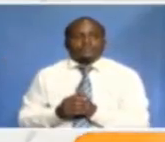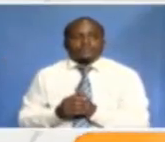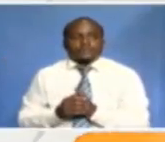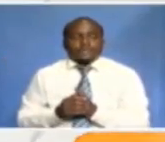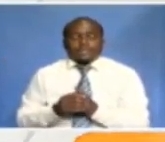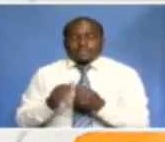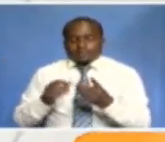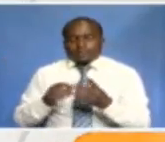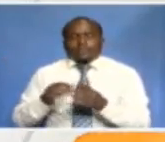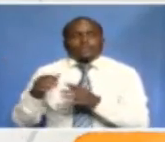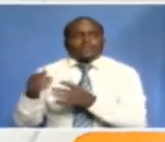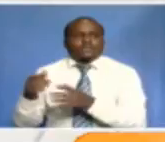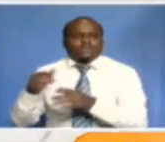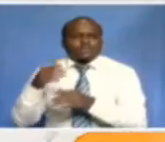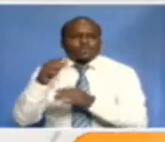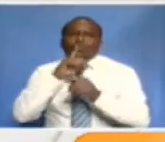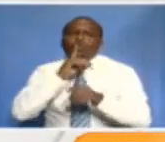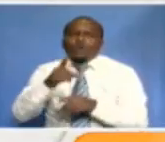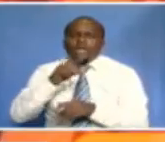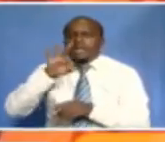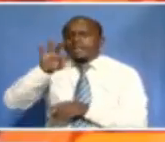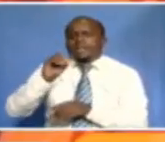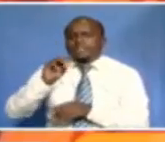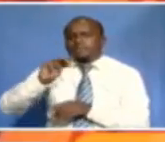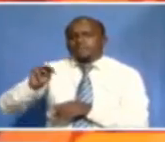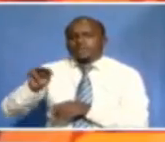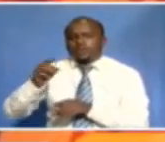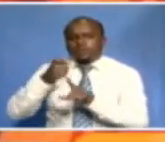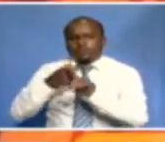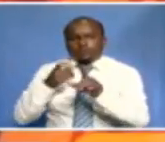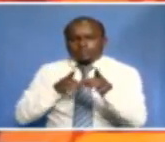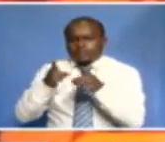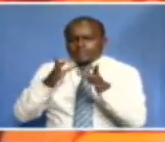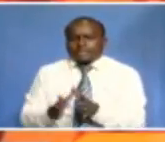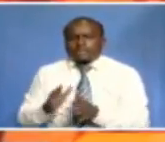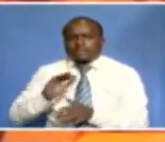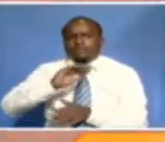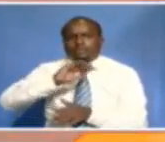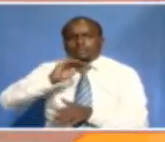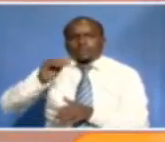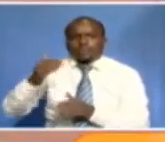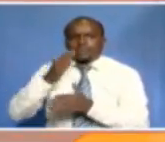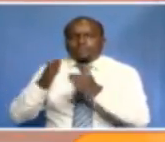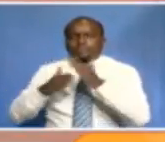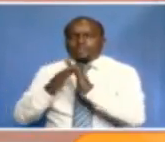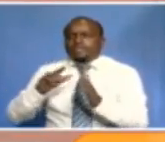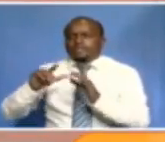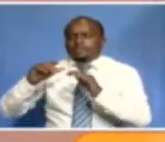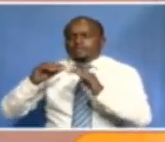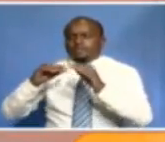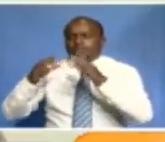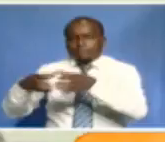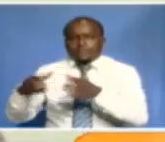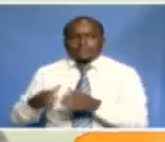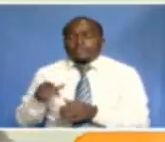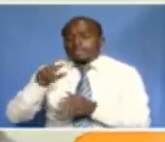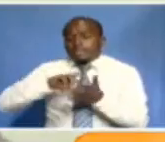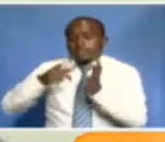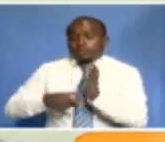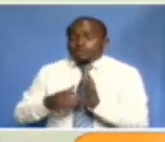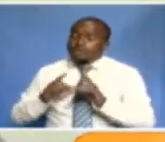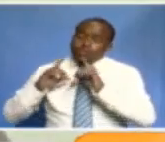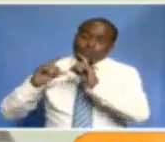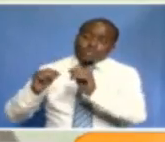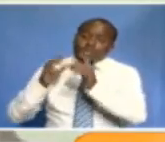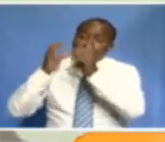other suspects allegedly demanded 30 million shillings from a director of County Builders Limited. The contractor was allegedly told that